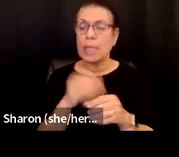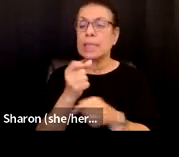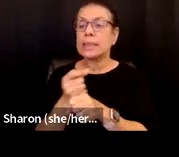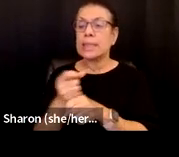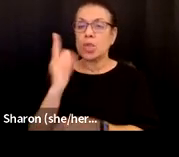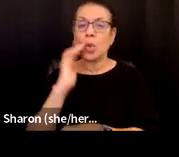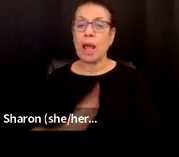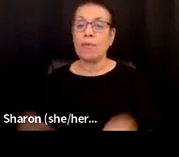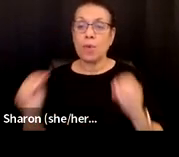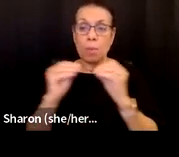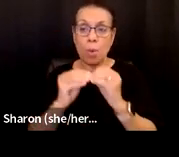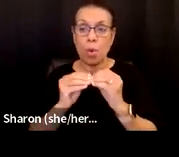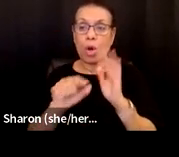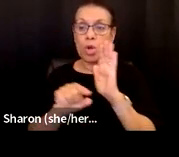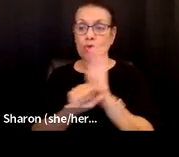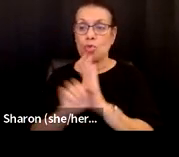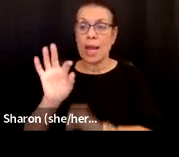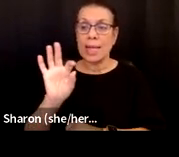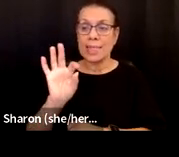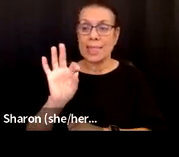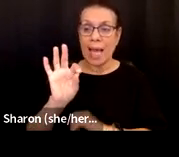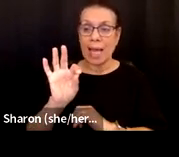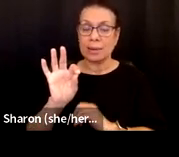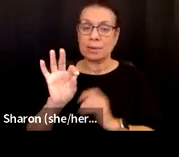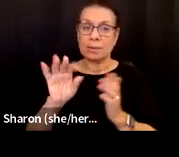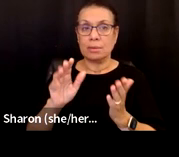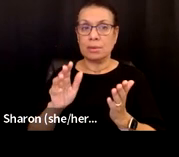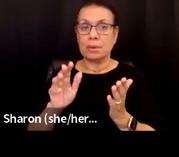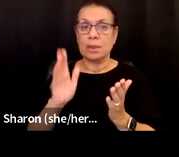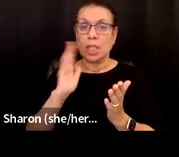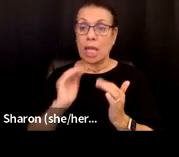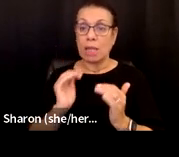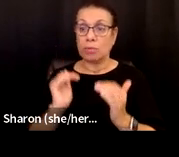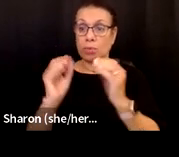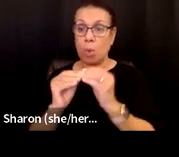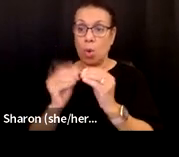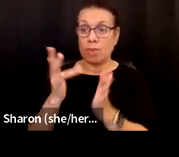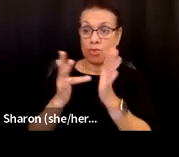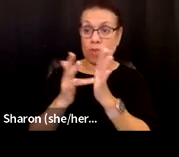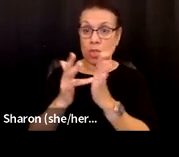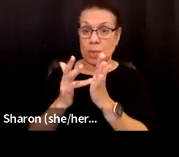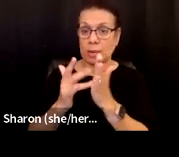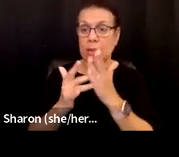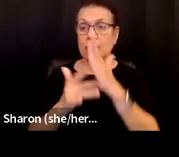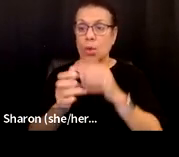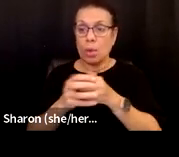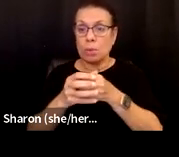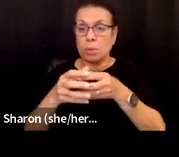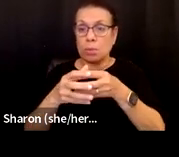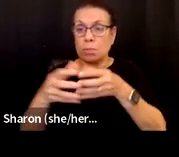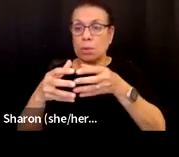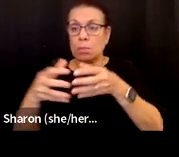largest numbers of grade 9 students entering into inclusion seats and those numbers will continue to increase based on our projections